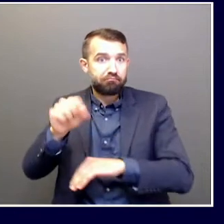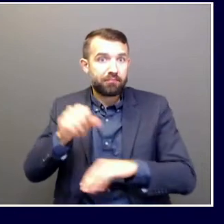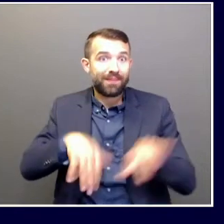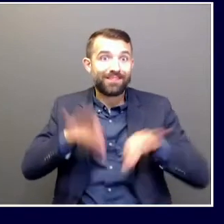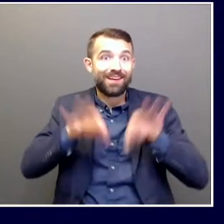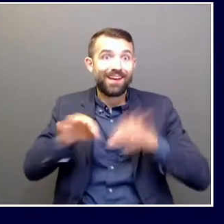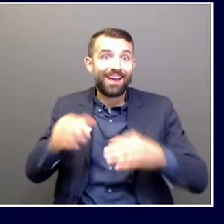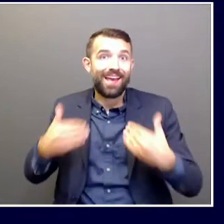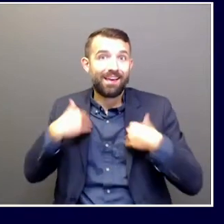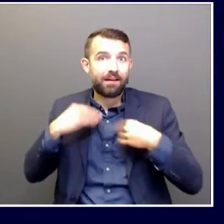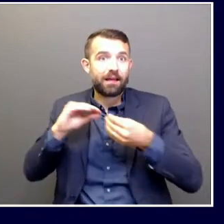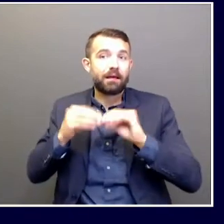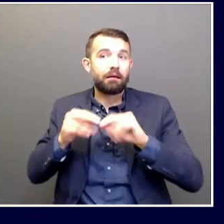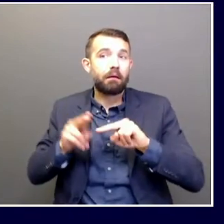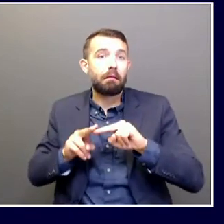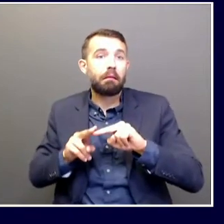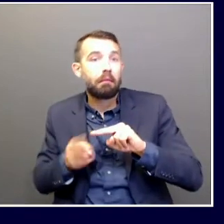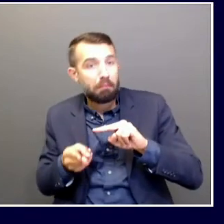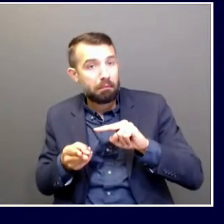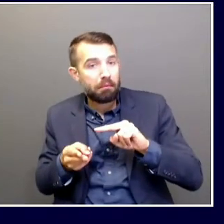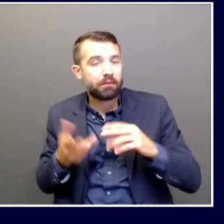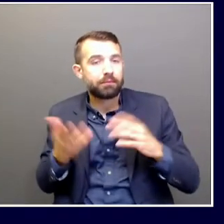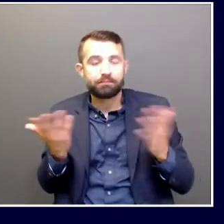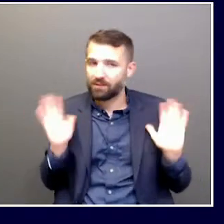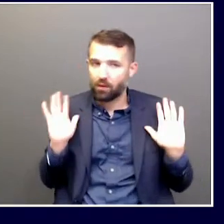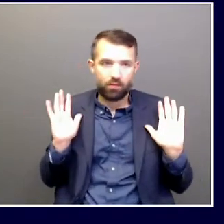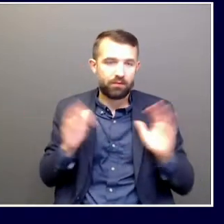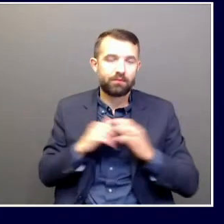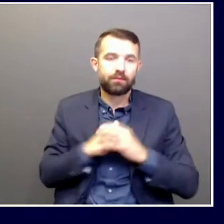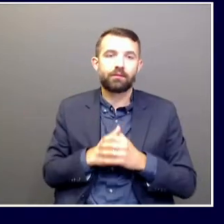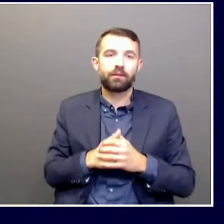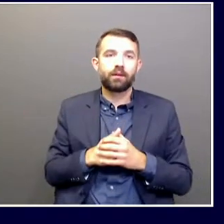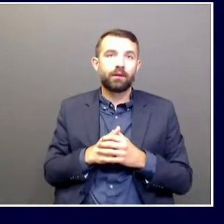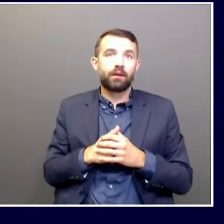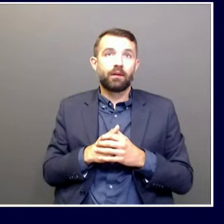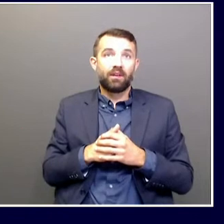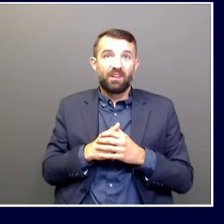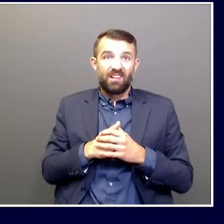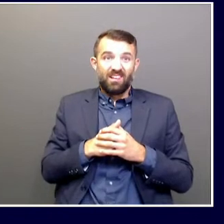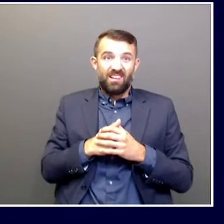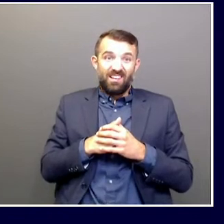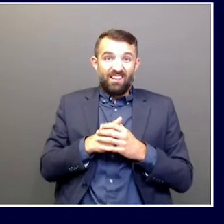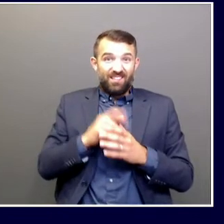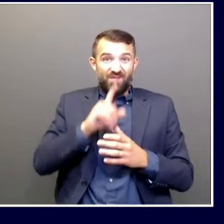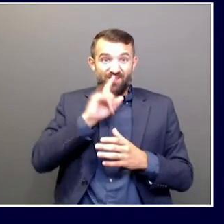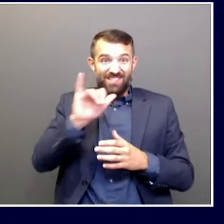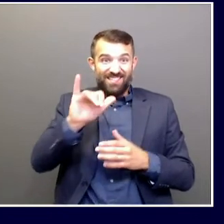is not what's happening. All of these numbers are real time as of midnight of last night.